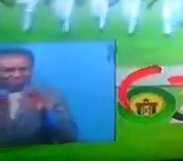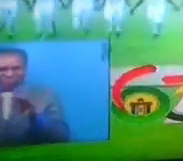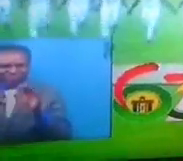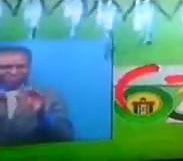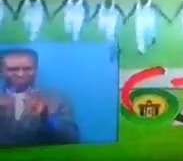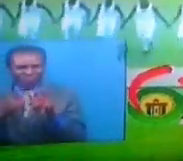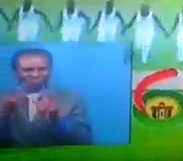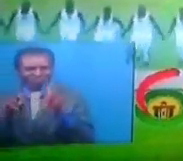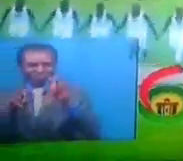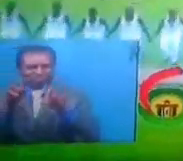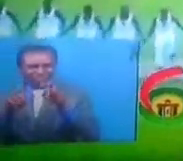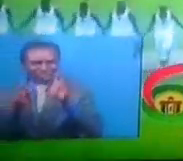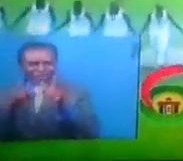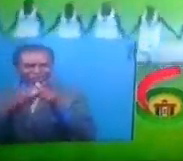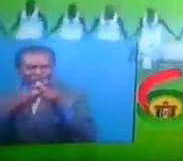And so,